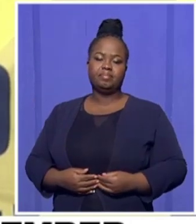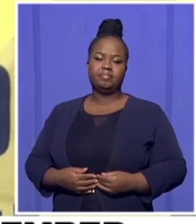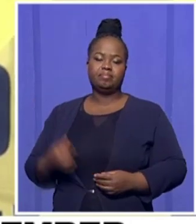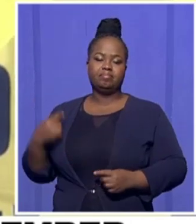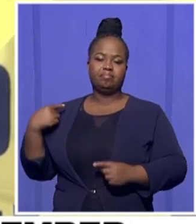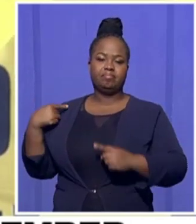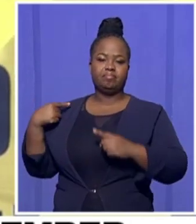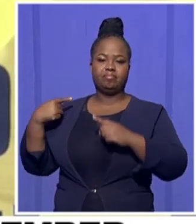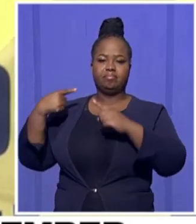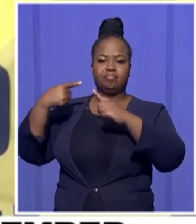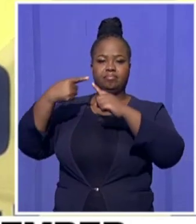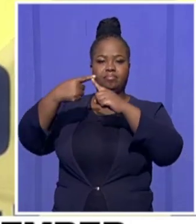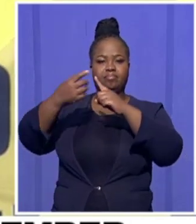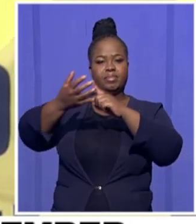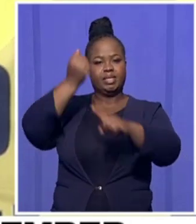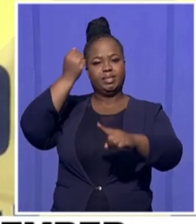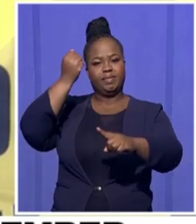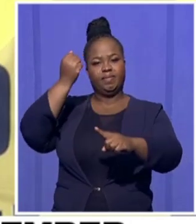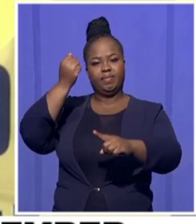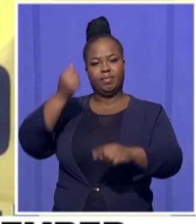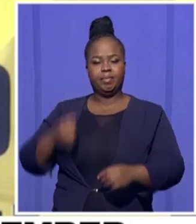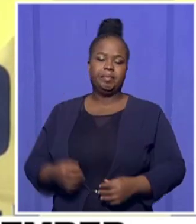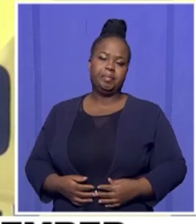uphethile msebenzi wa hae.